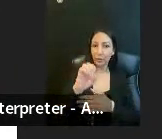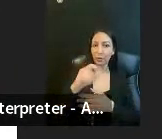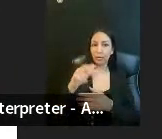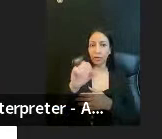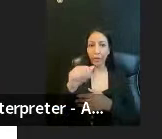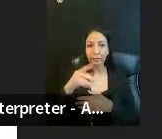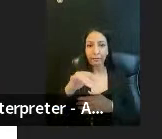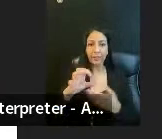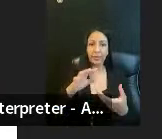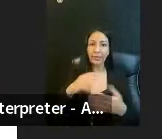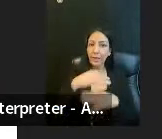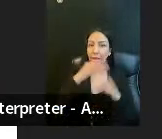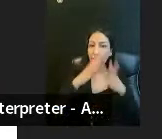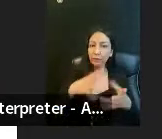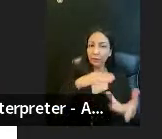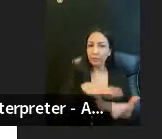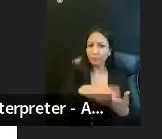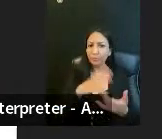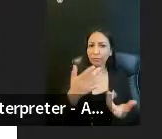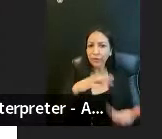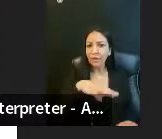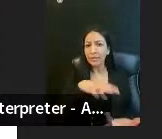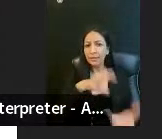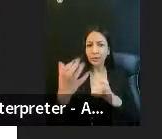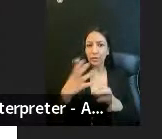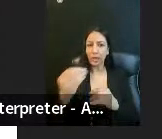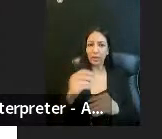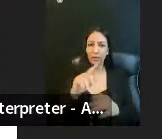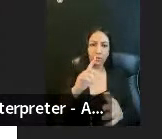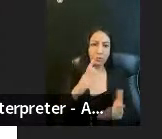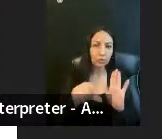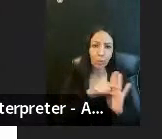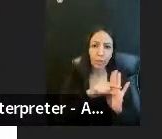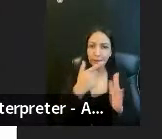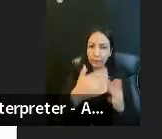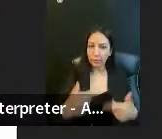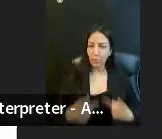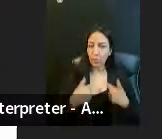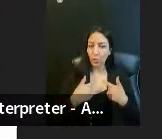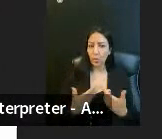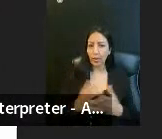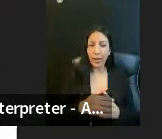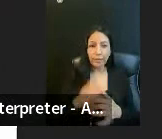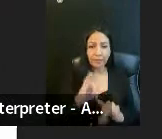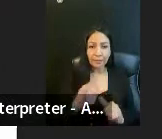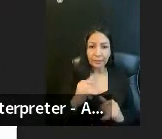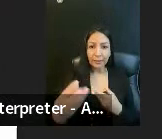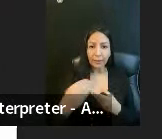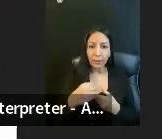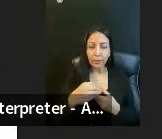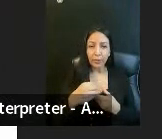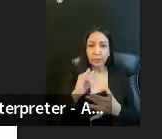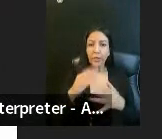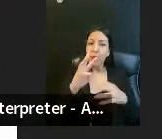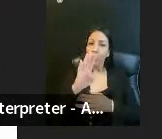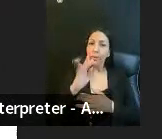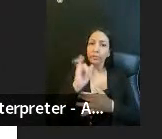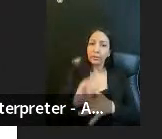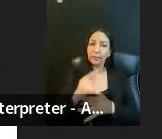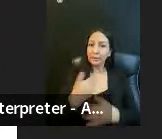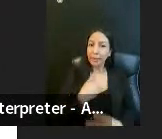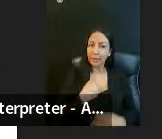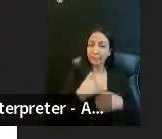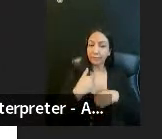housing security and quality, and neighborhood quality of life. And then from there, the website actually